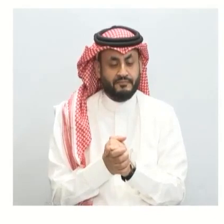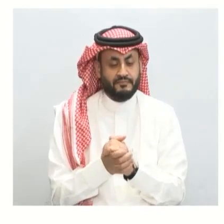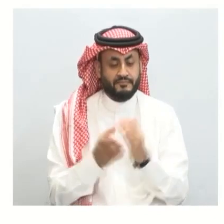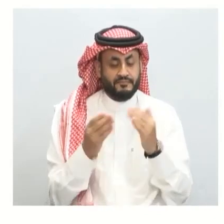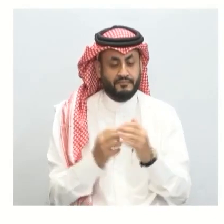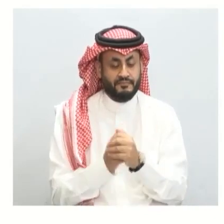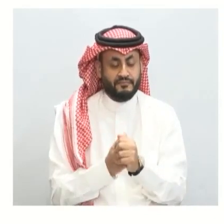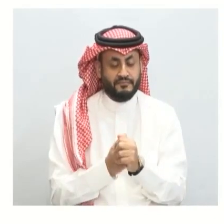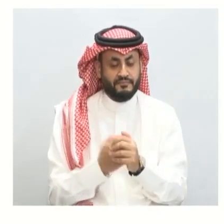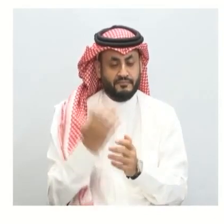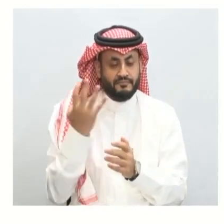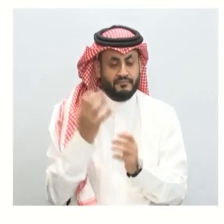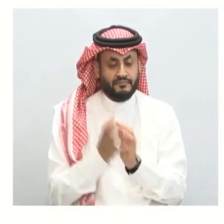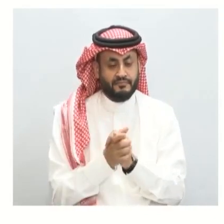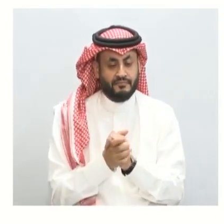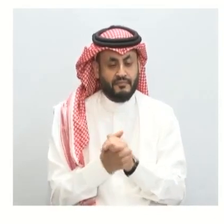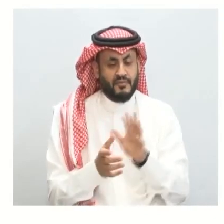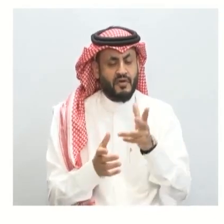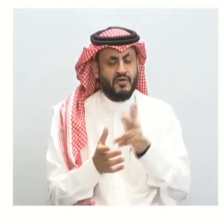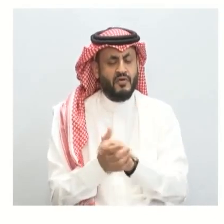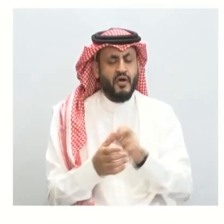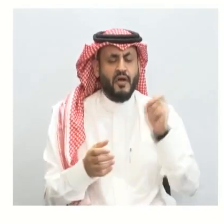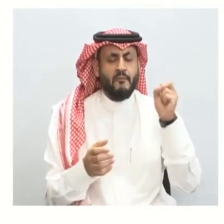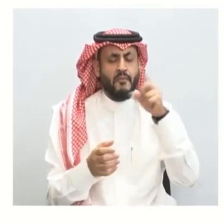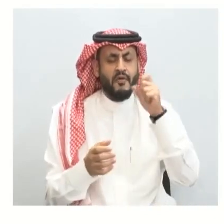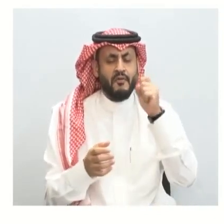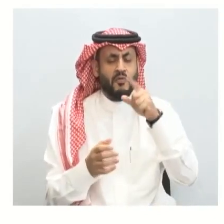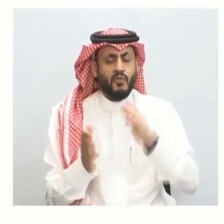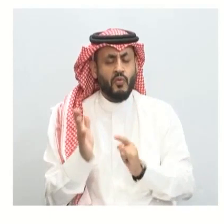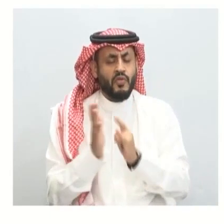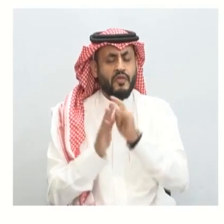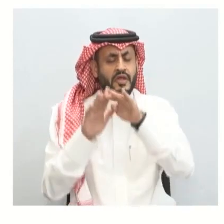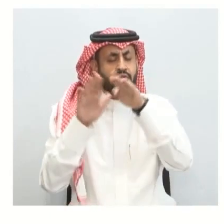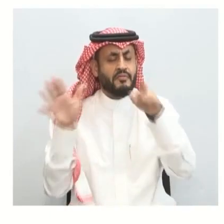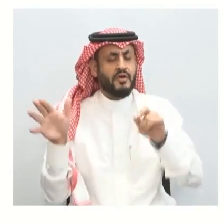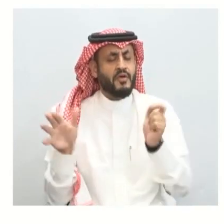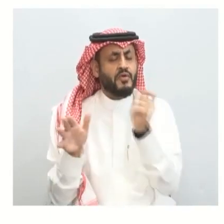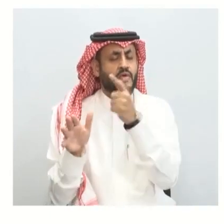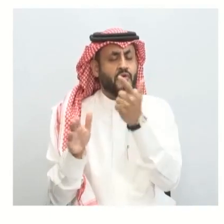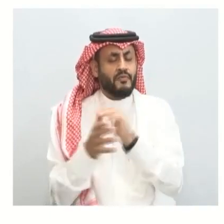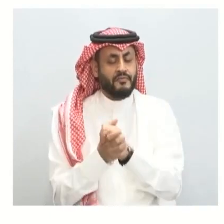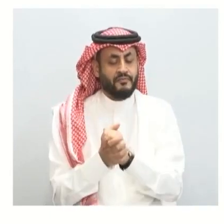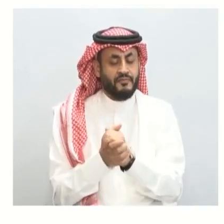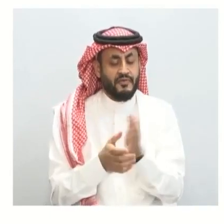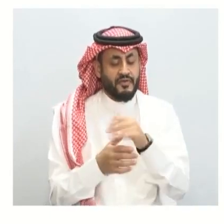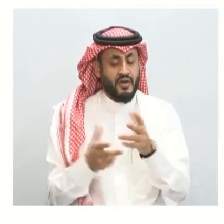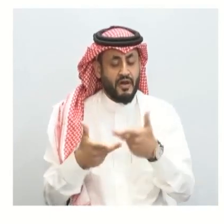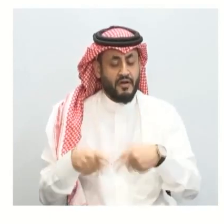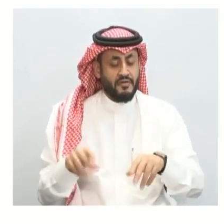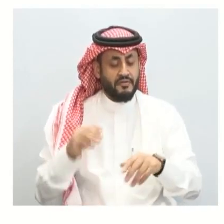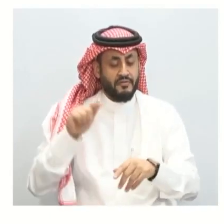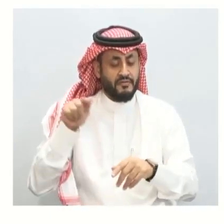Then after that, we have number four, how do we send signals into space? And we have the last question, what